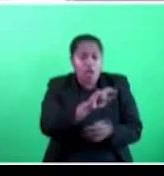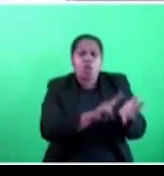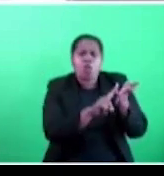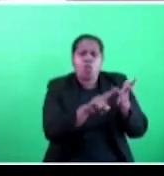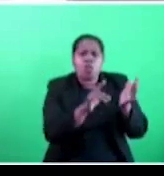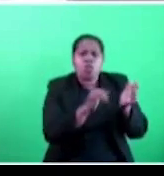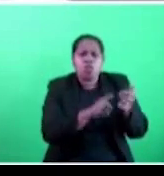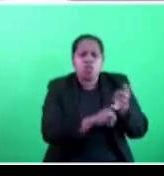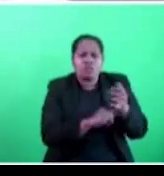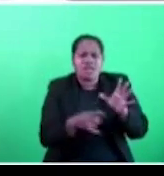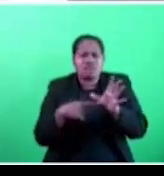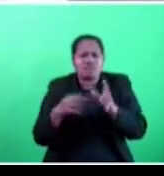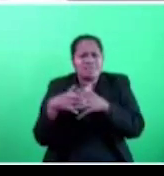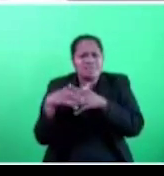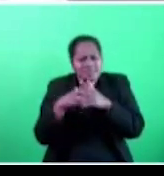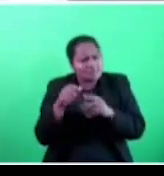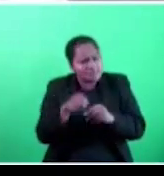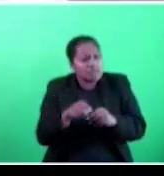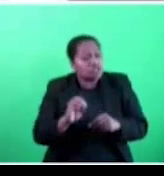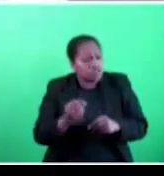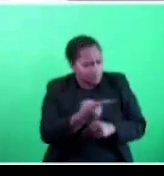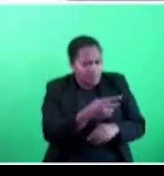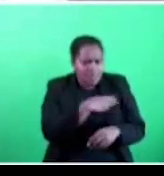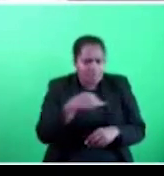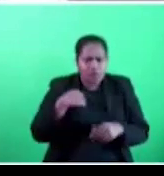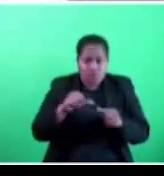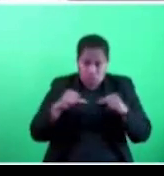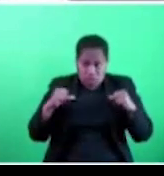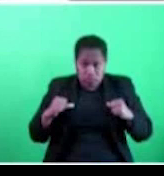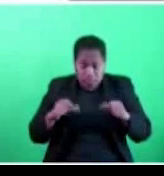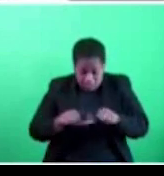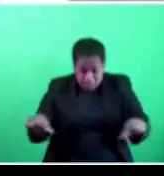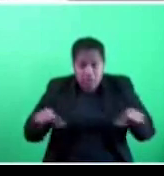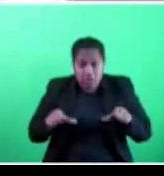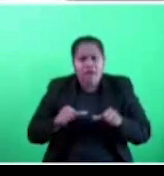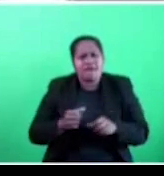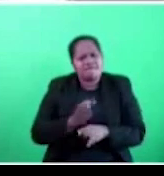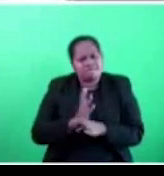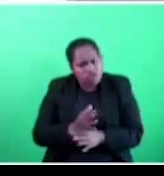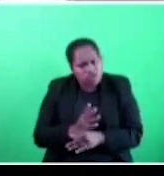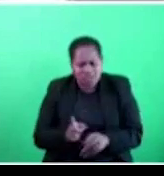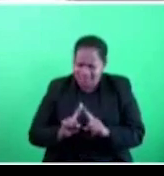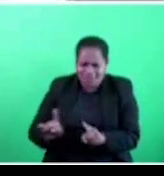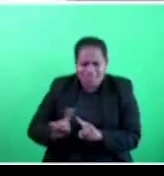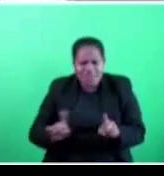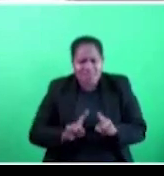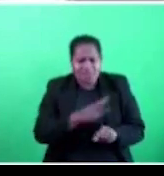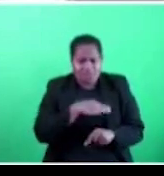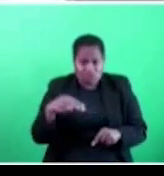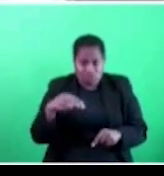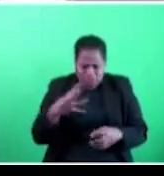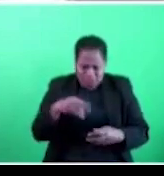for exporters in the agriculture sector. The Minister for Agriculture, the Minister for Fisheries, and various other ministers involved in the industry and